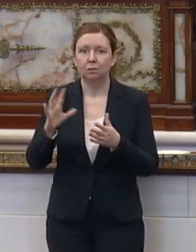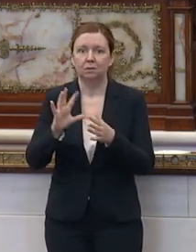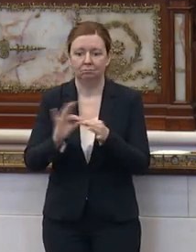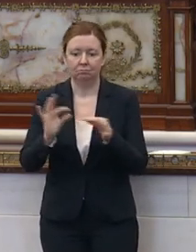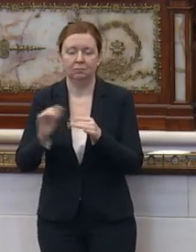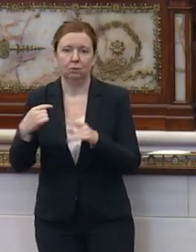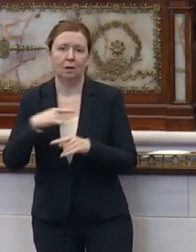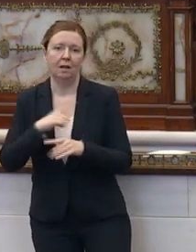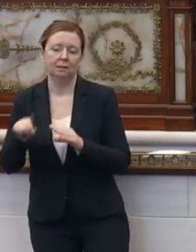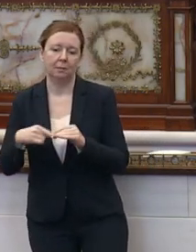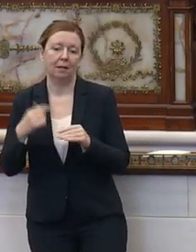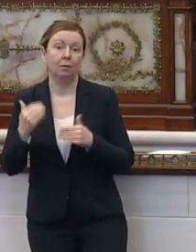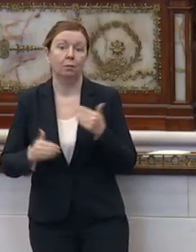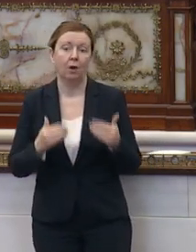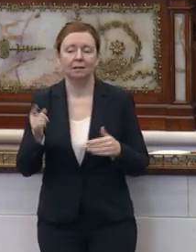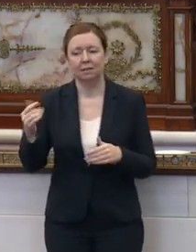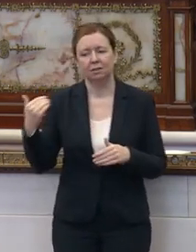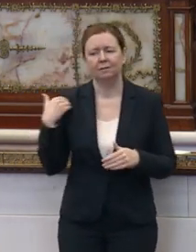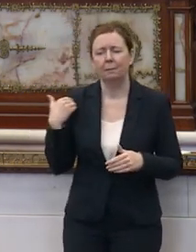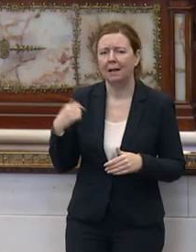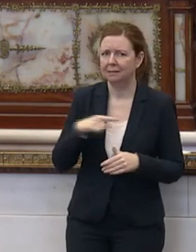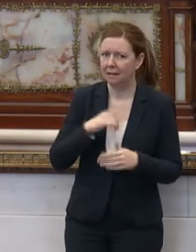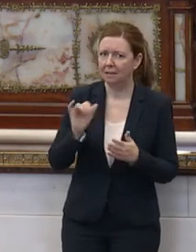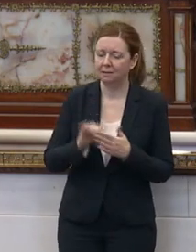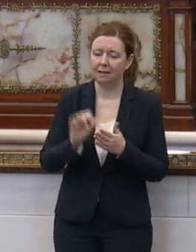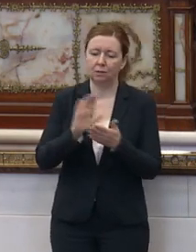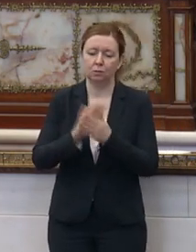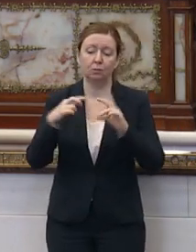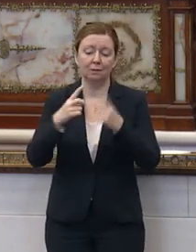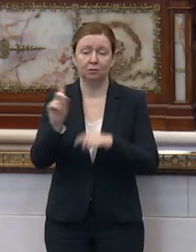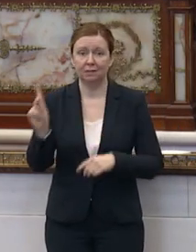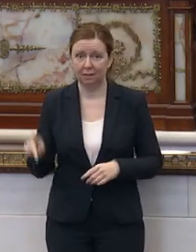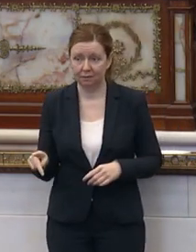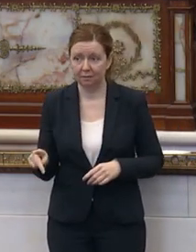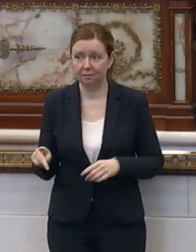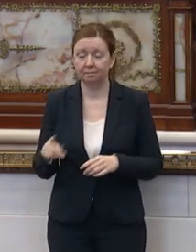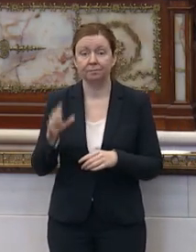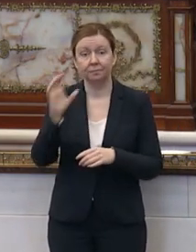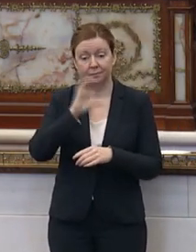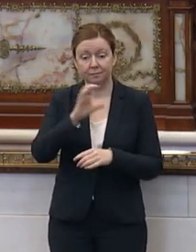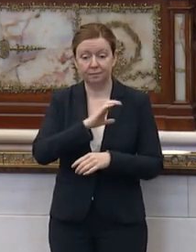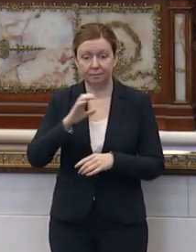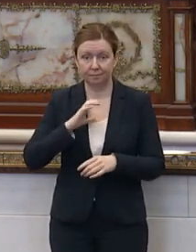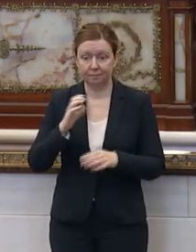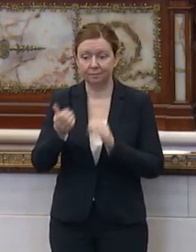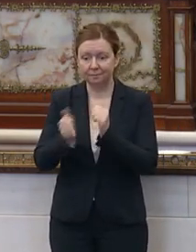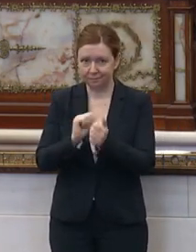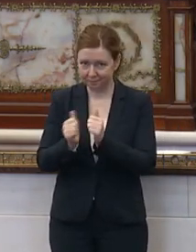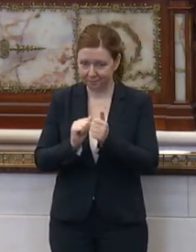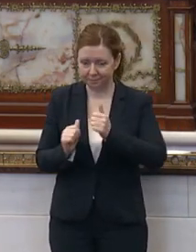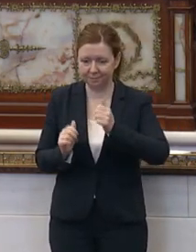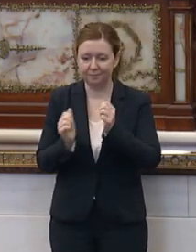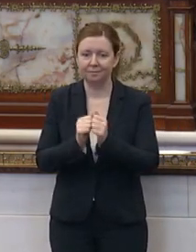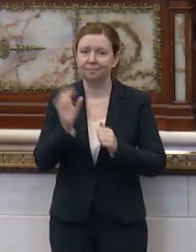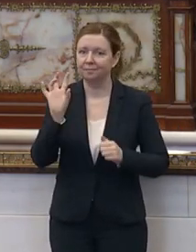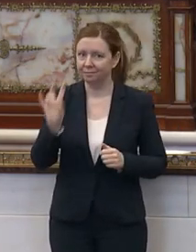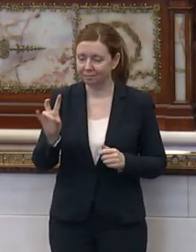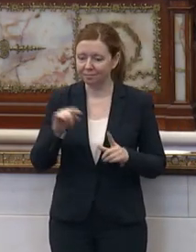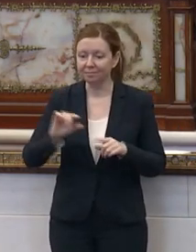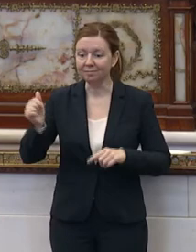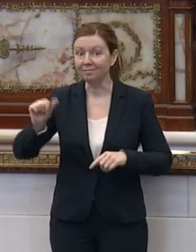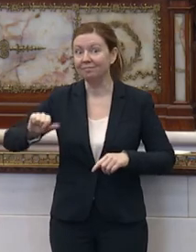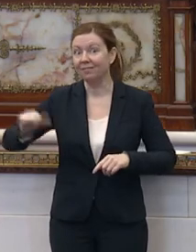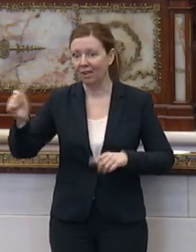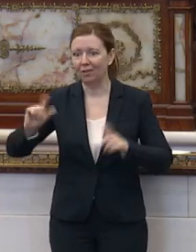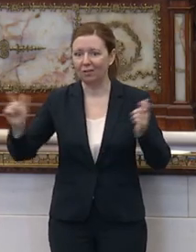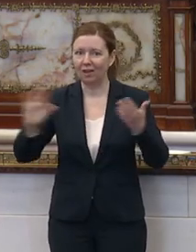talking to us around the process, she reminded us that the School District of Philadelphia and the Search Committee was competing with 7 to 10